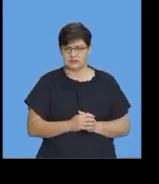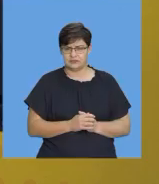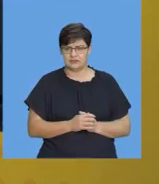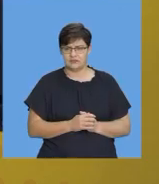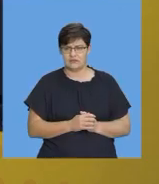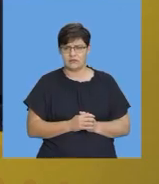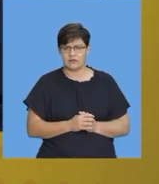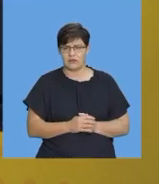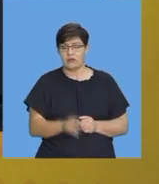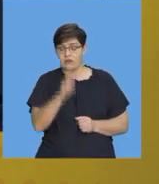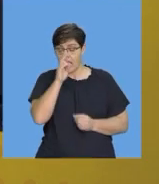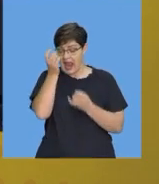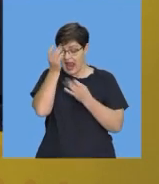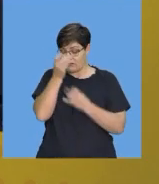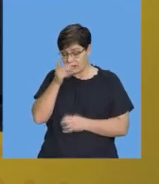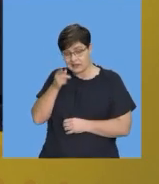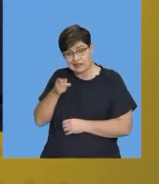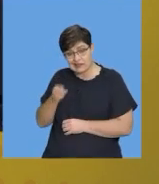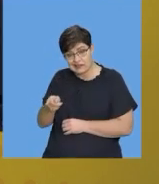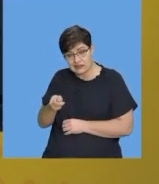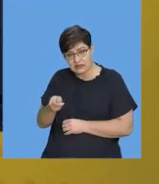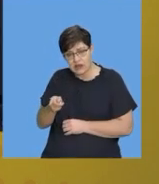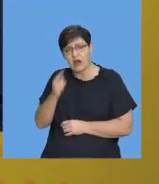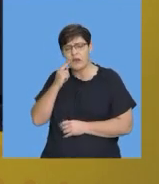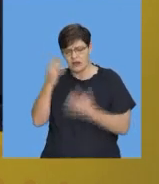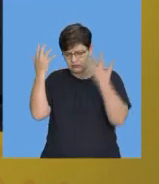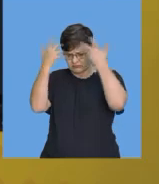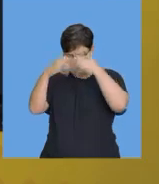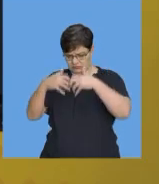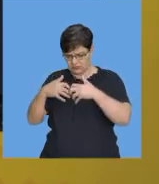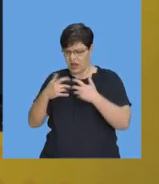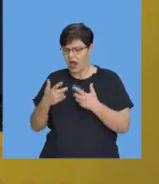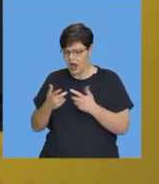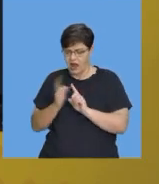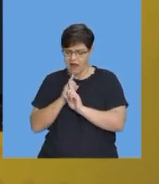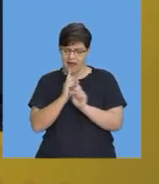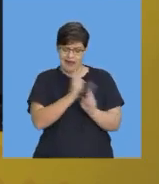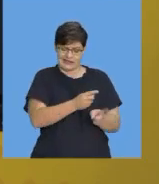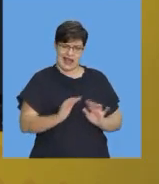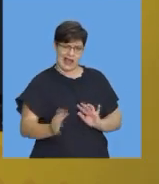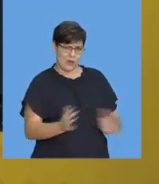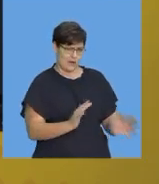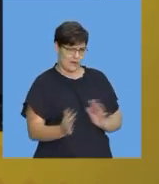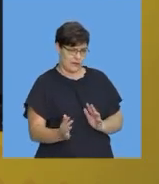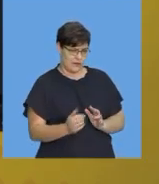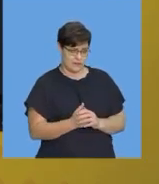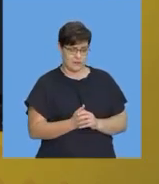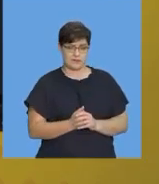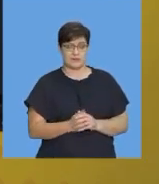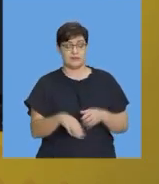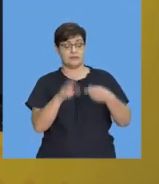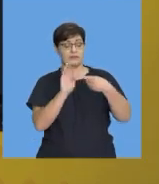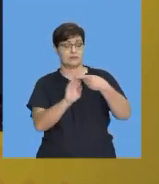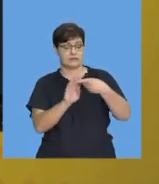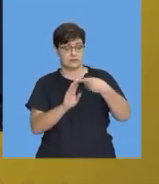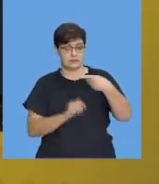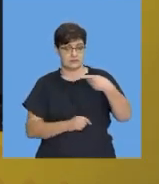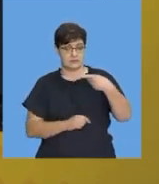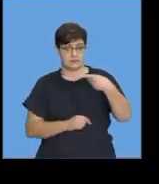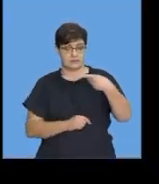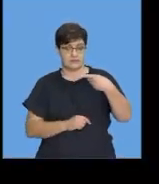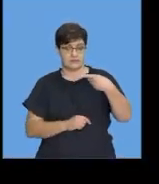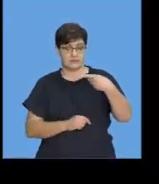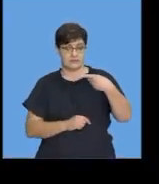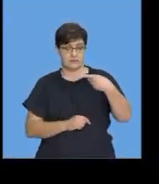Let us take a look at the information and let's try and figure out how we're going to go about answering this question. Firstly, you are